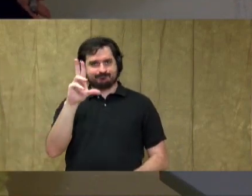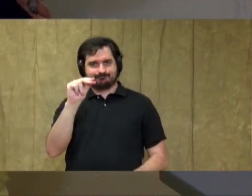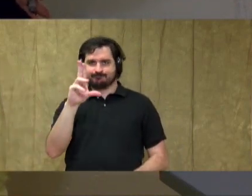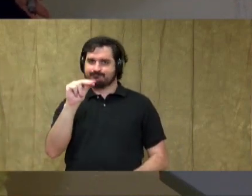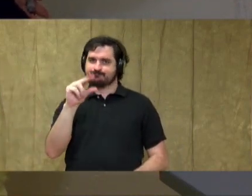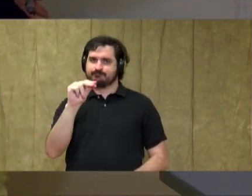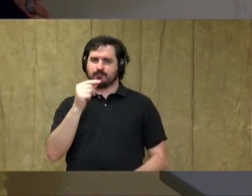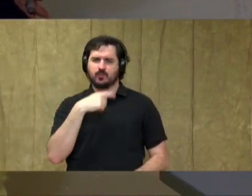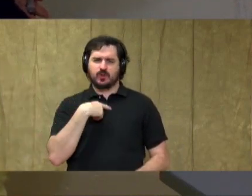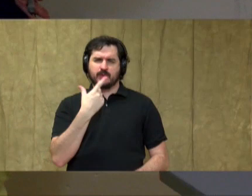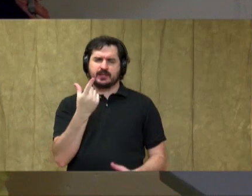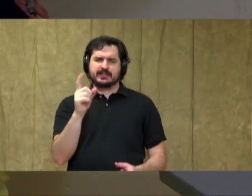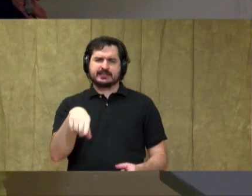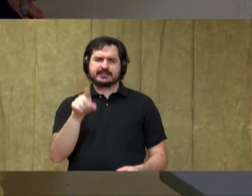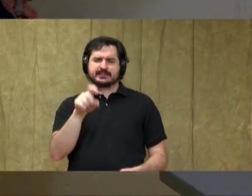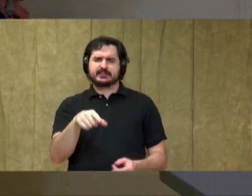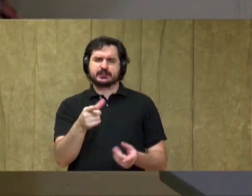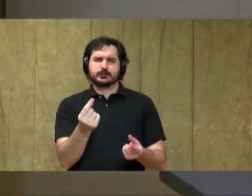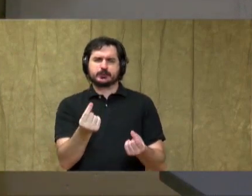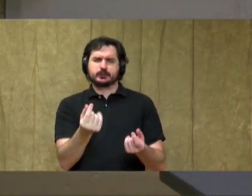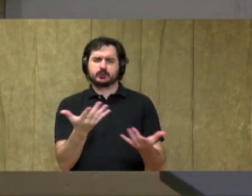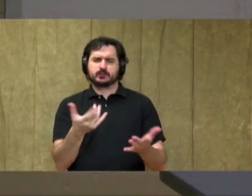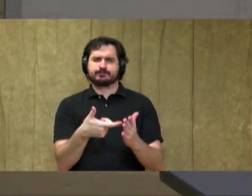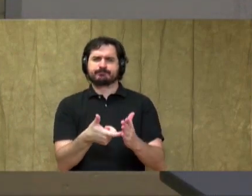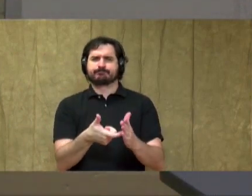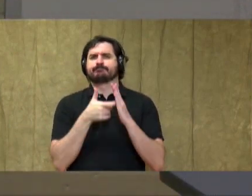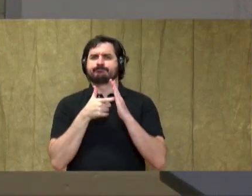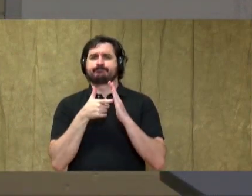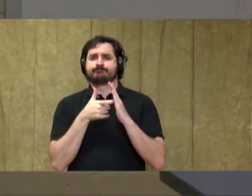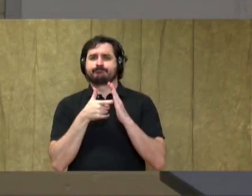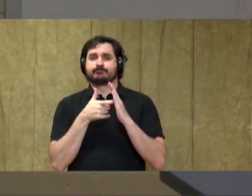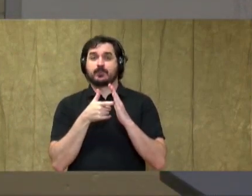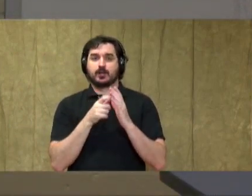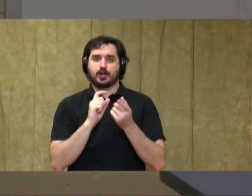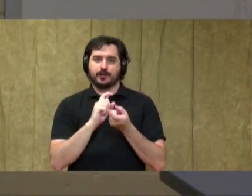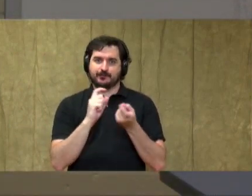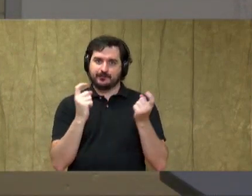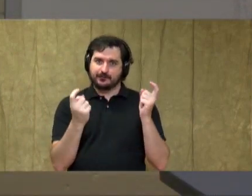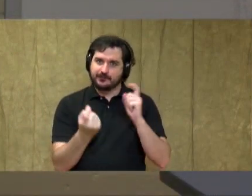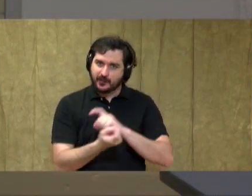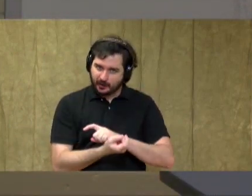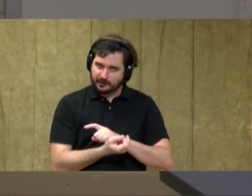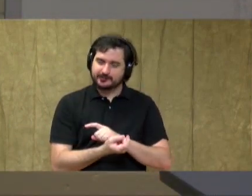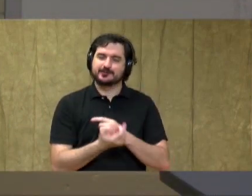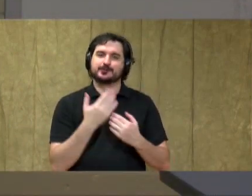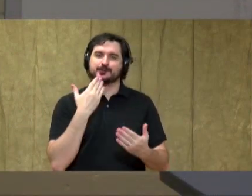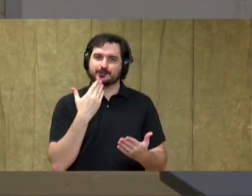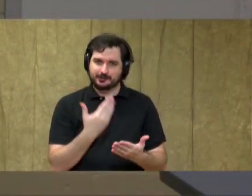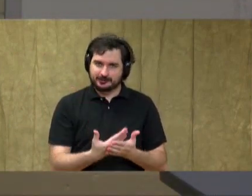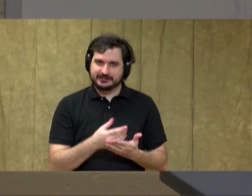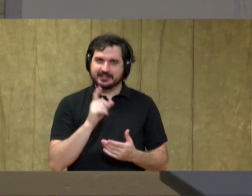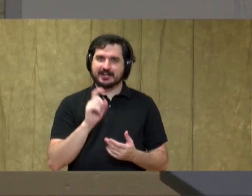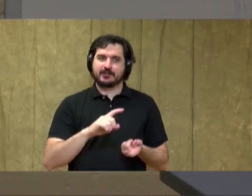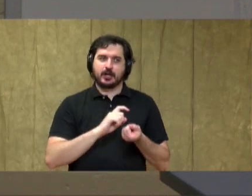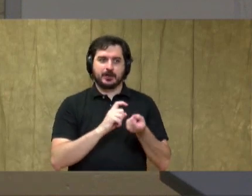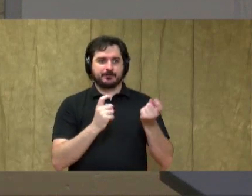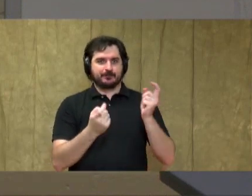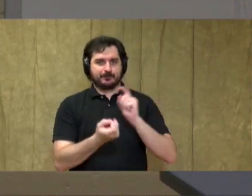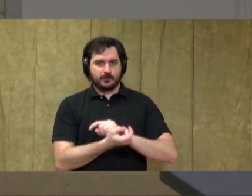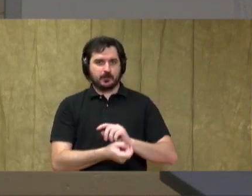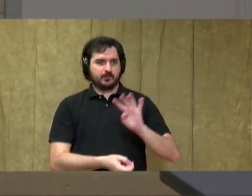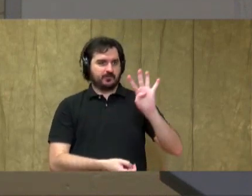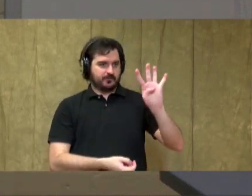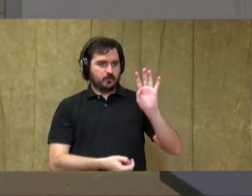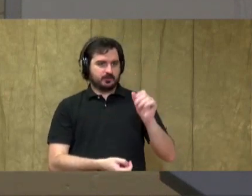we remember that word? Very good. We have to convert 4/10 into